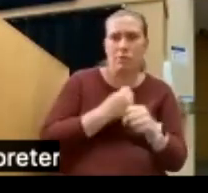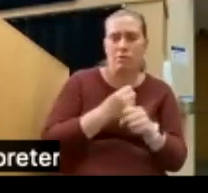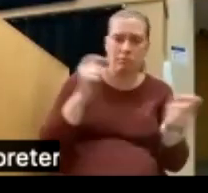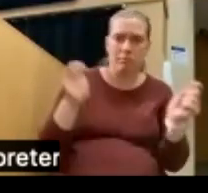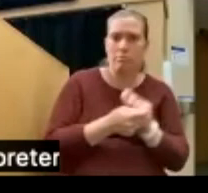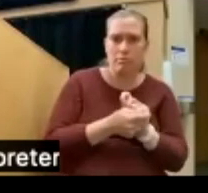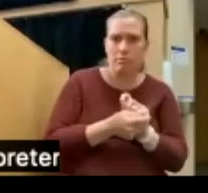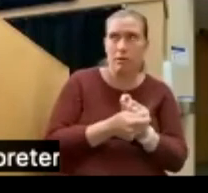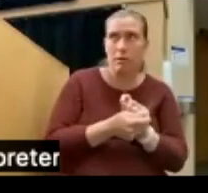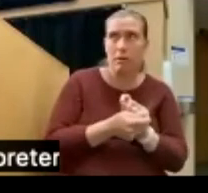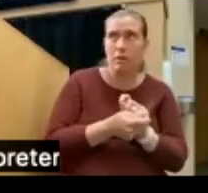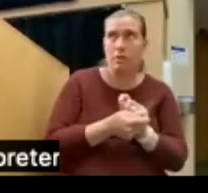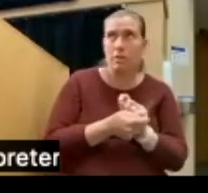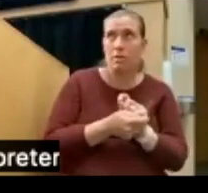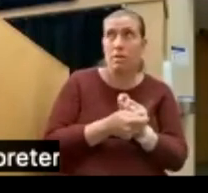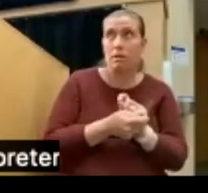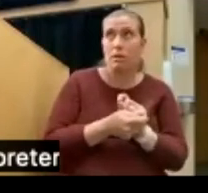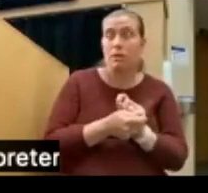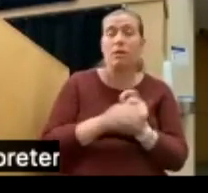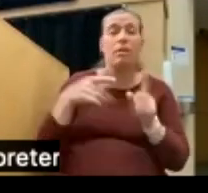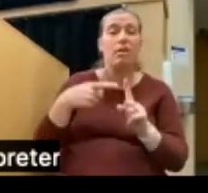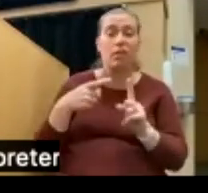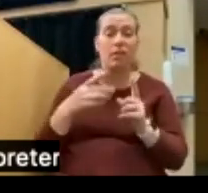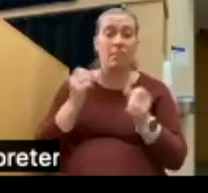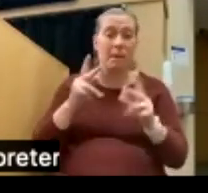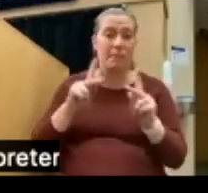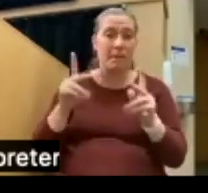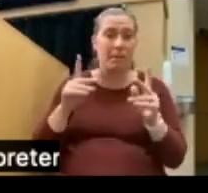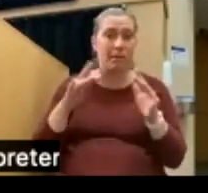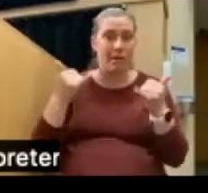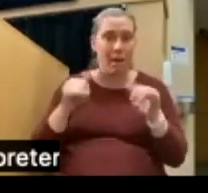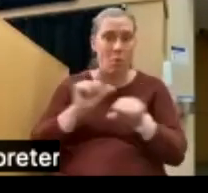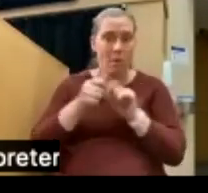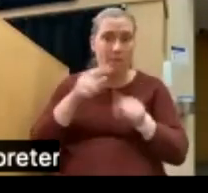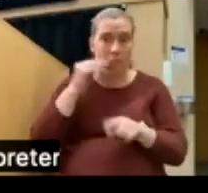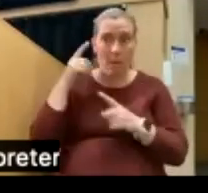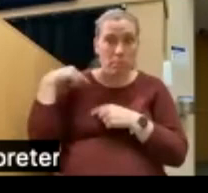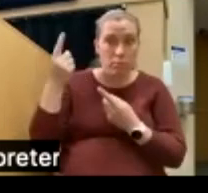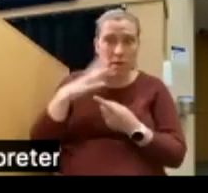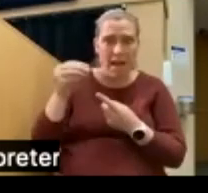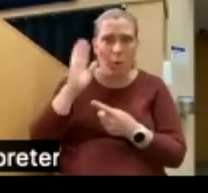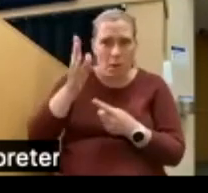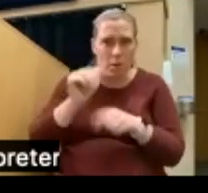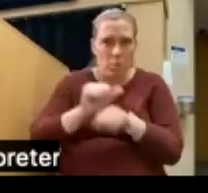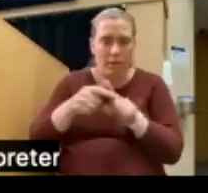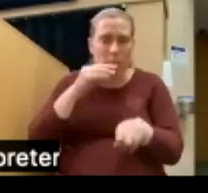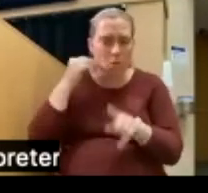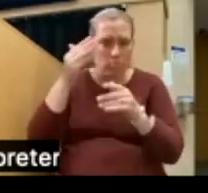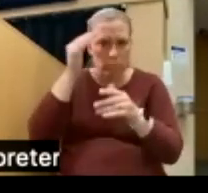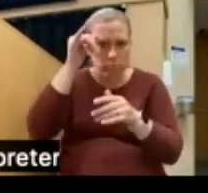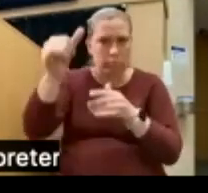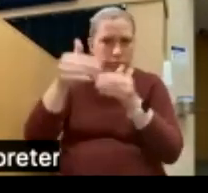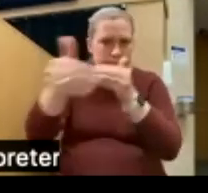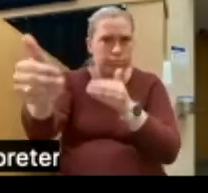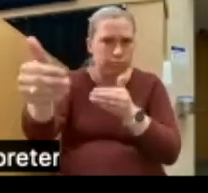environment. It's probably not going to go back. Yeah. Will be working remotely. Many people do so as a choice. Can you comment